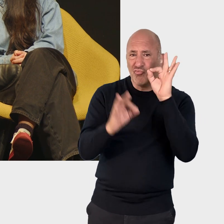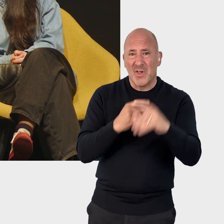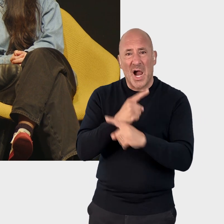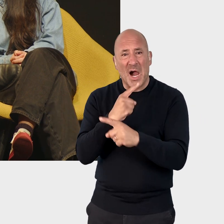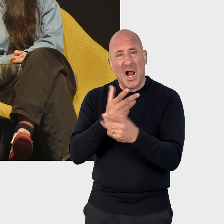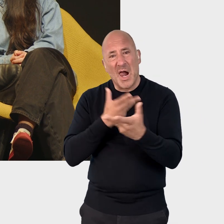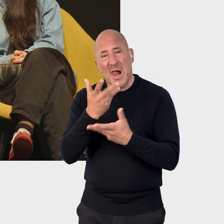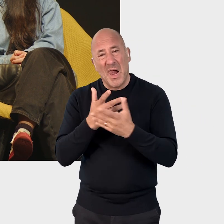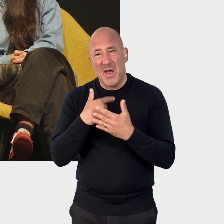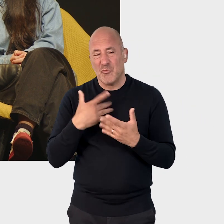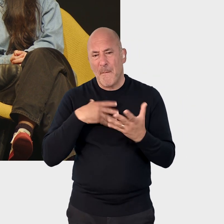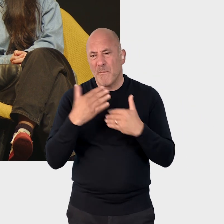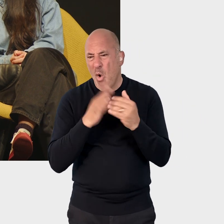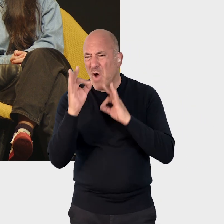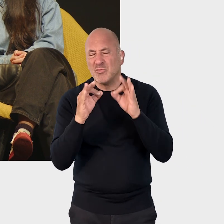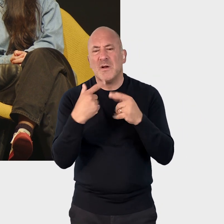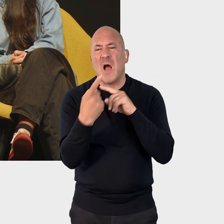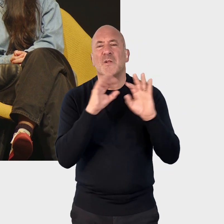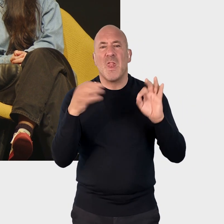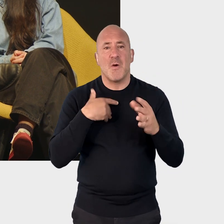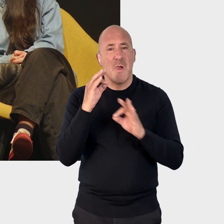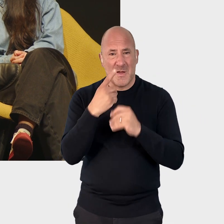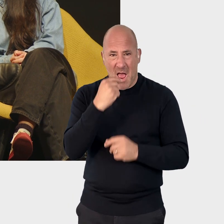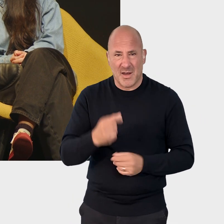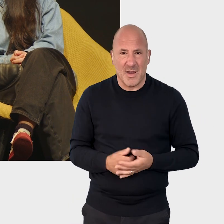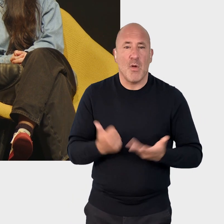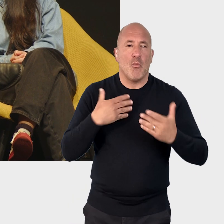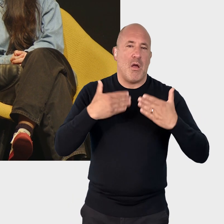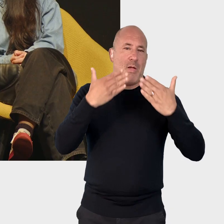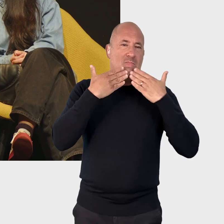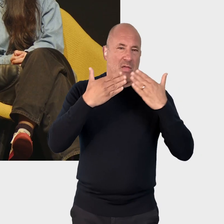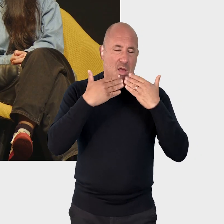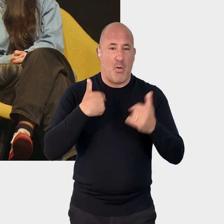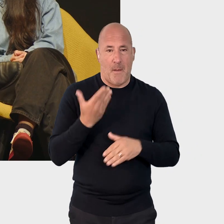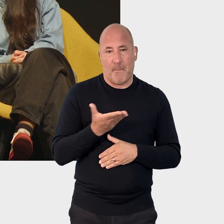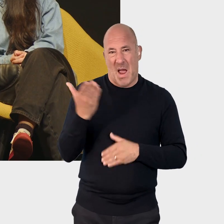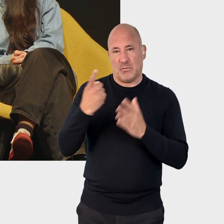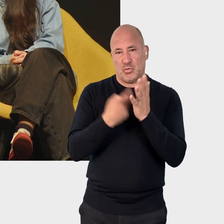at least be around in the coffee break, have a chat if there's any further questions that we didn't get to. But